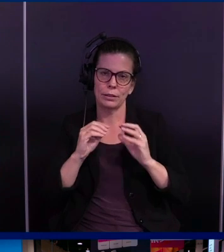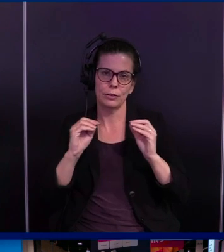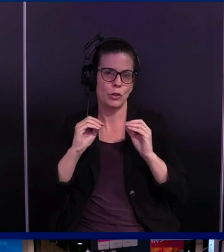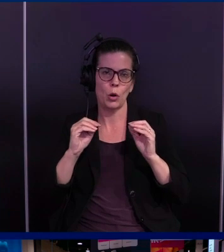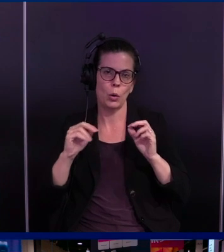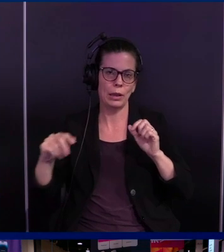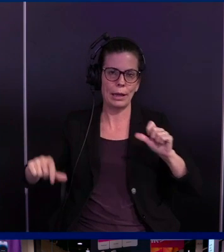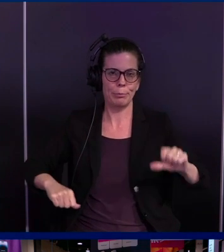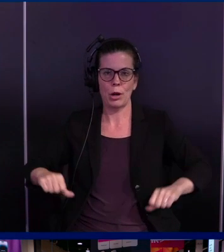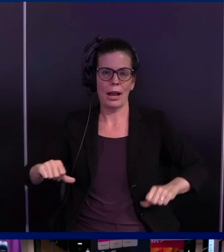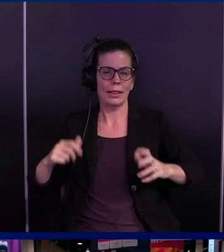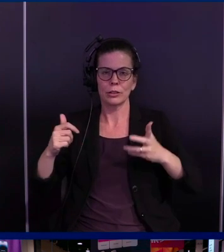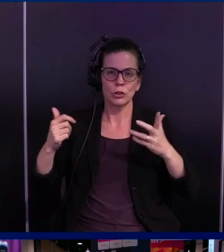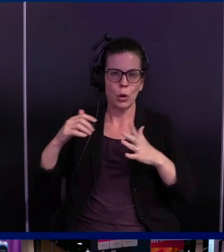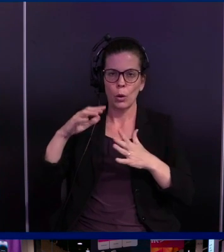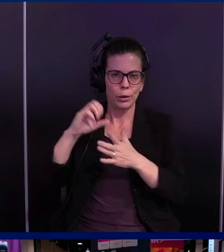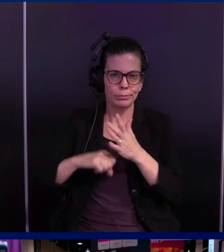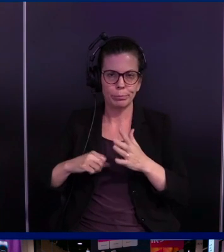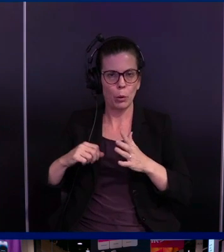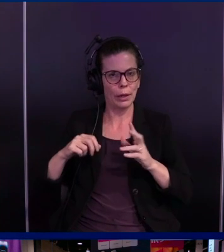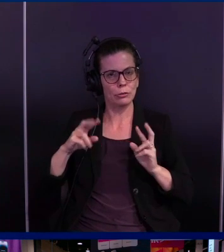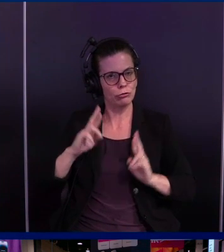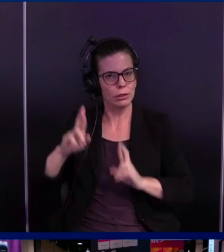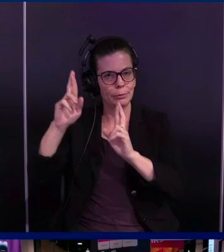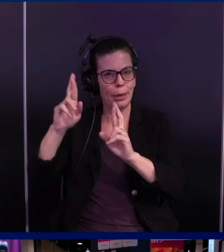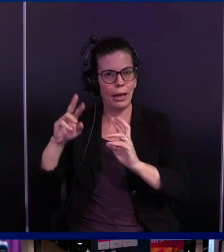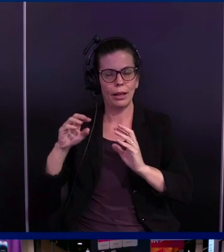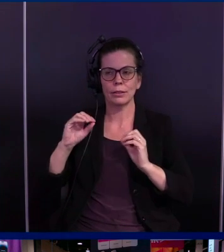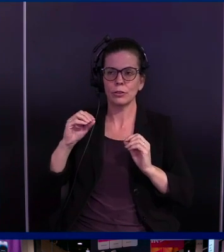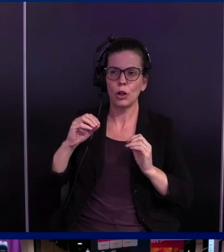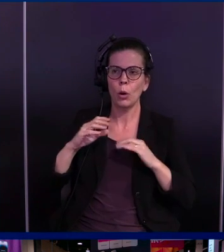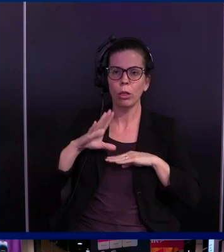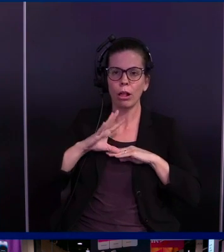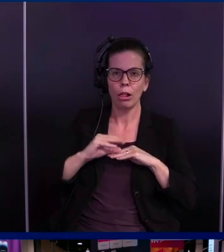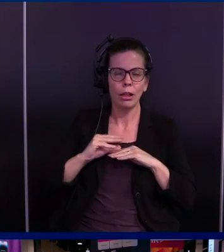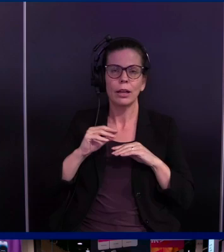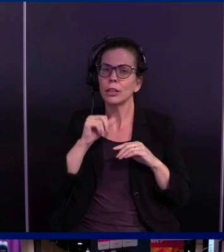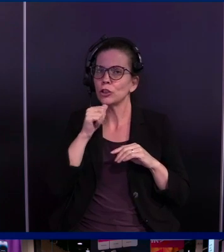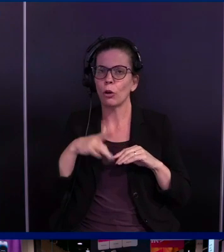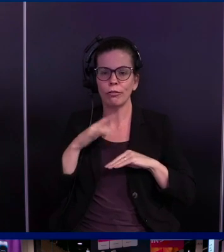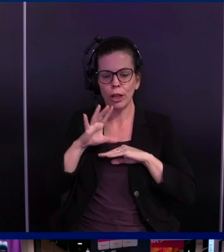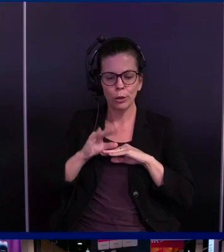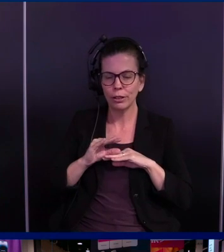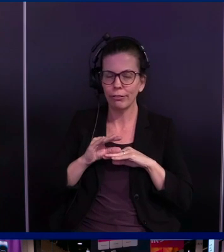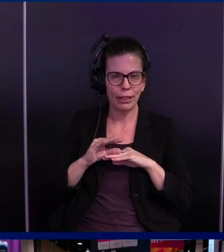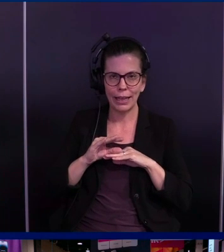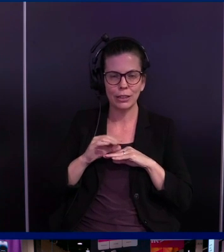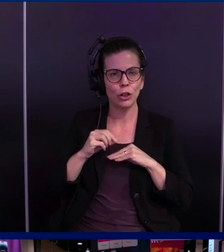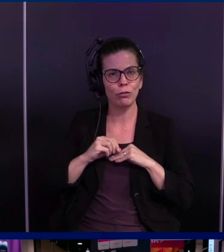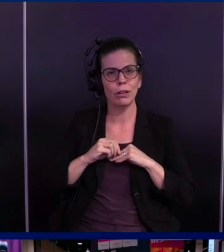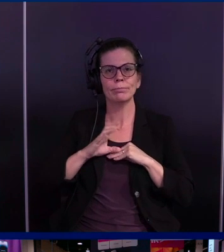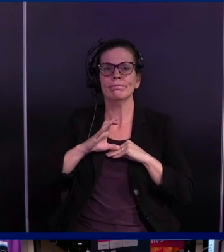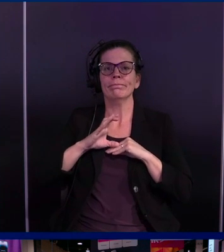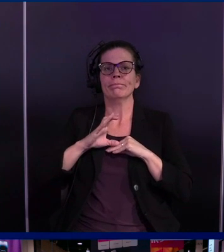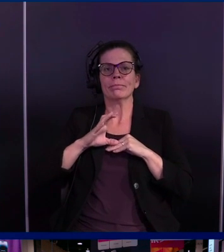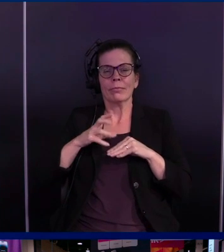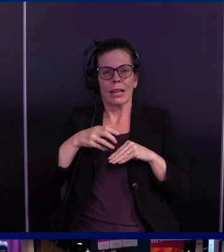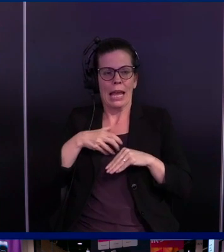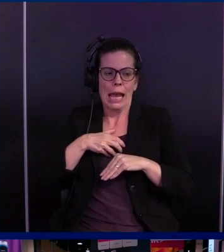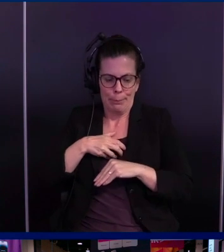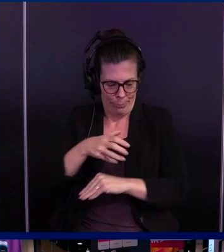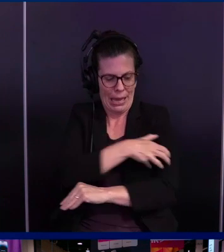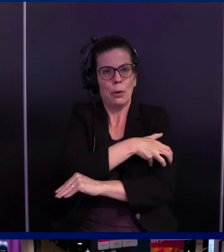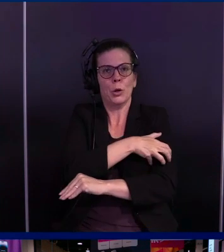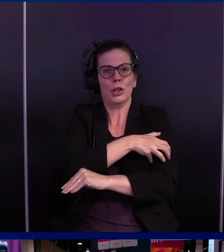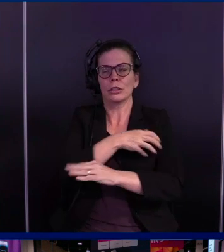cred loss either. Okay. So, yeah, no morale loss. Okay. You don't feel deflated. You feel inflated of knowledge. Empowered.